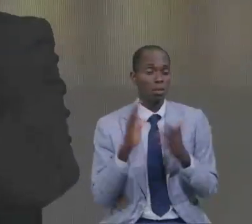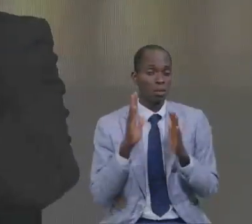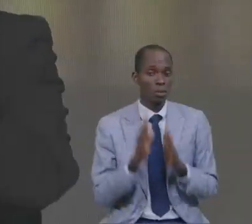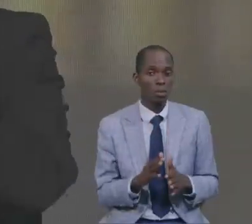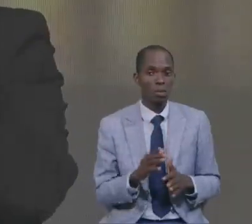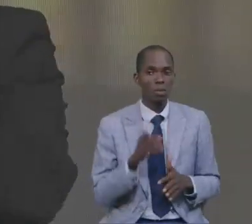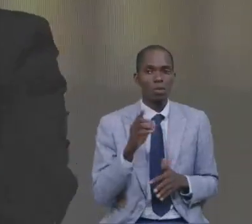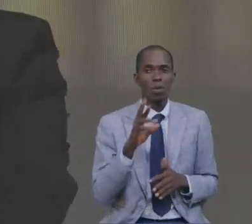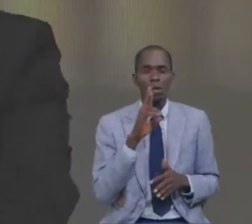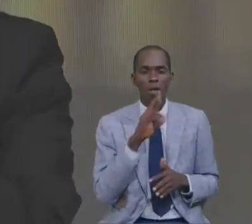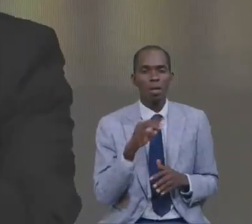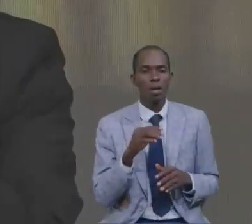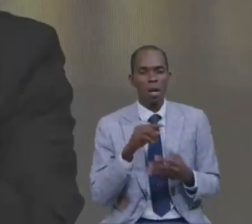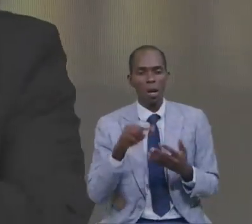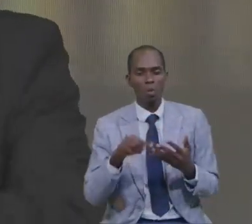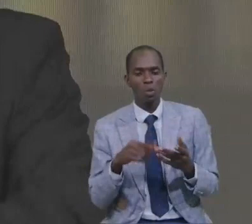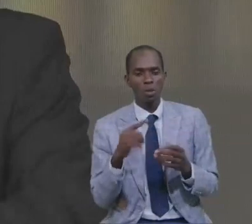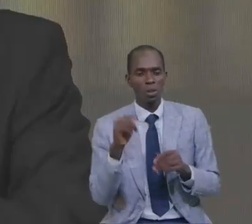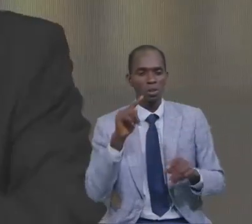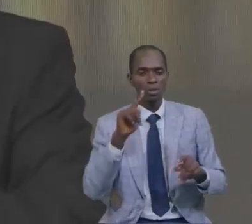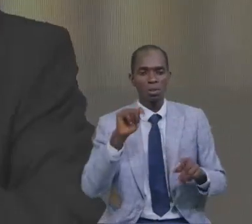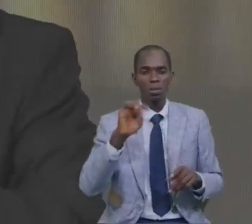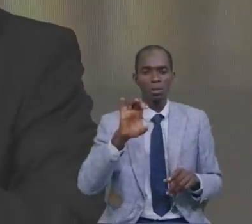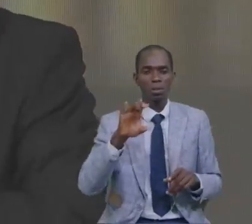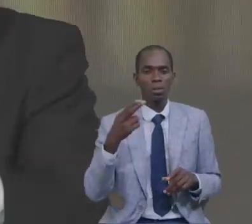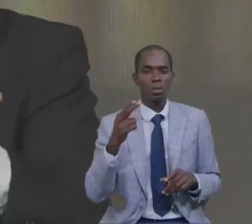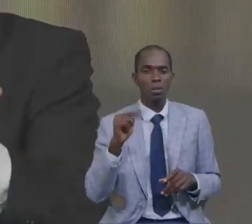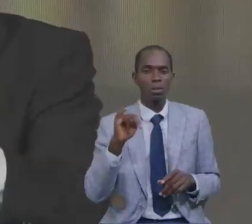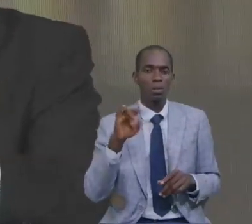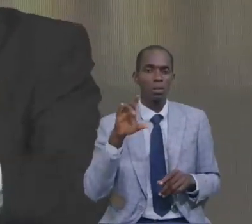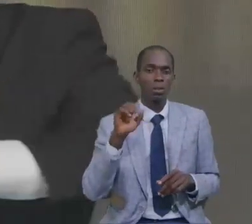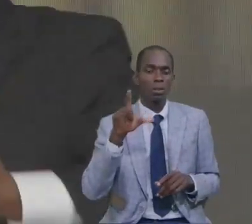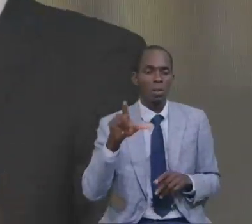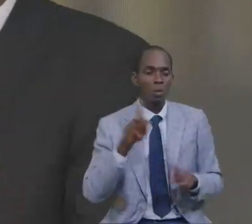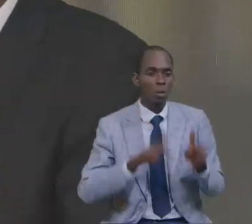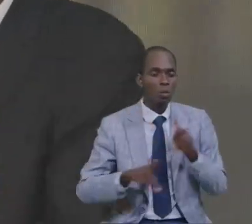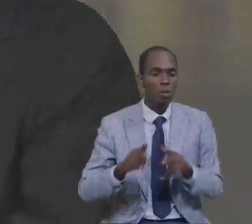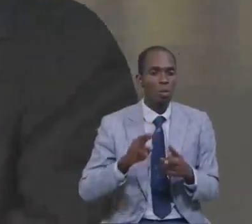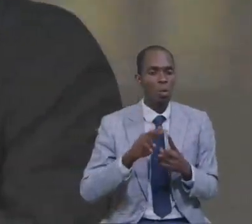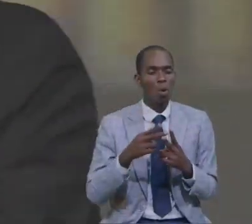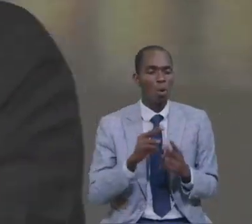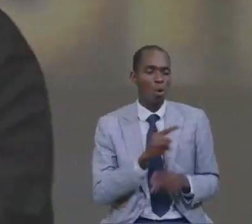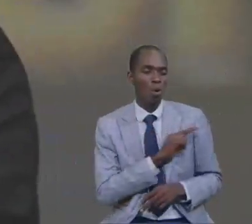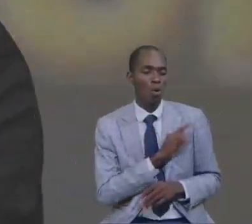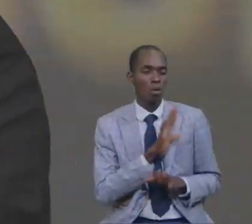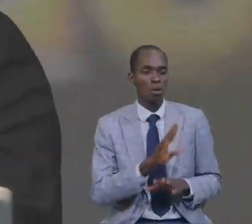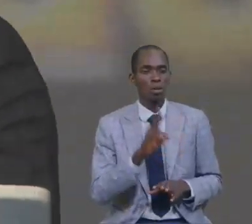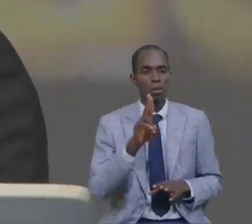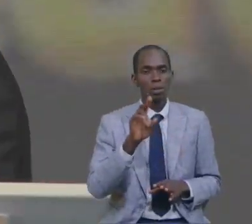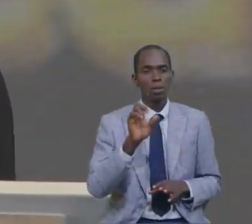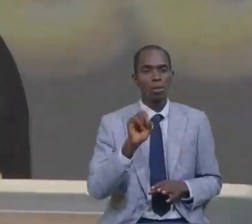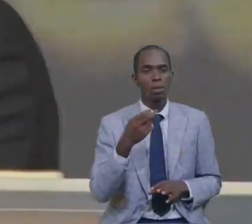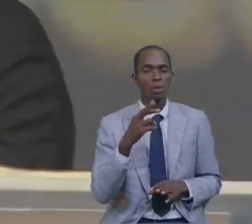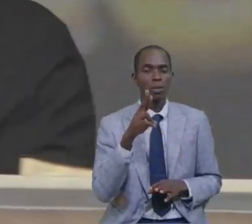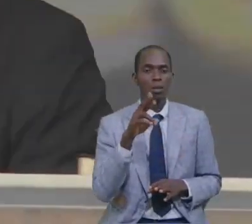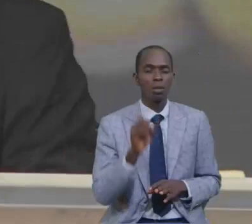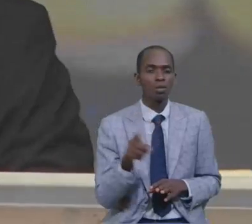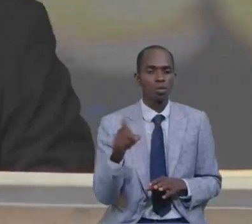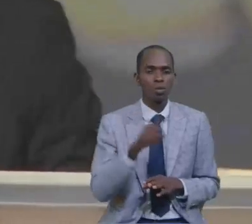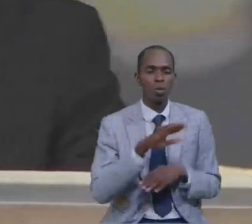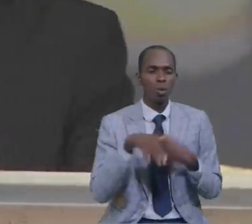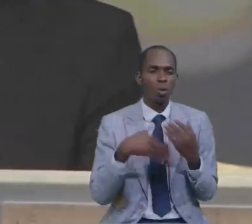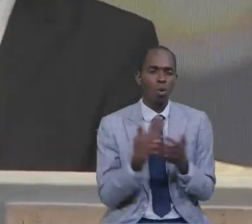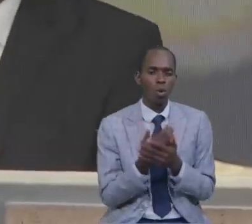together, work together in one accord, so that your labor and the fruit of your